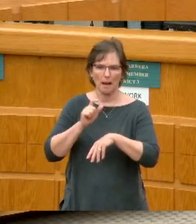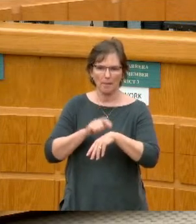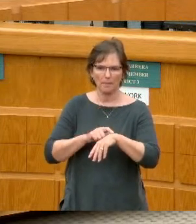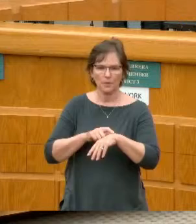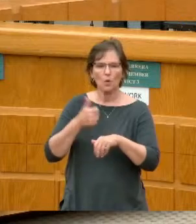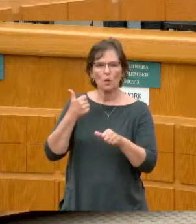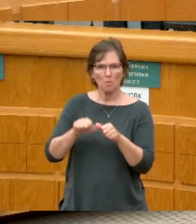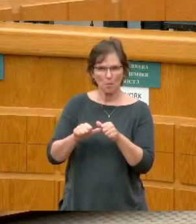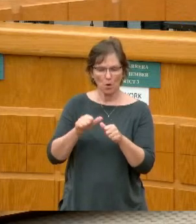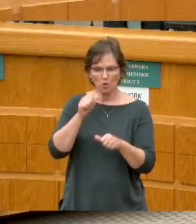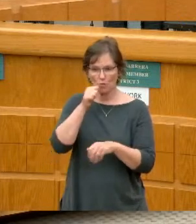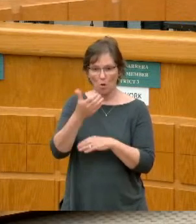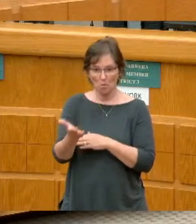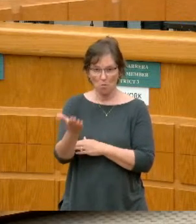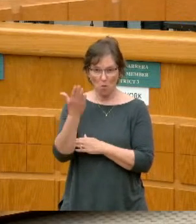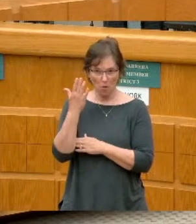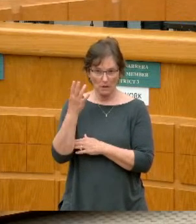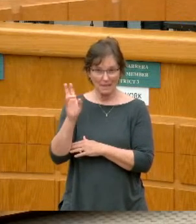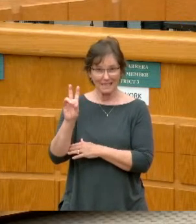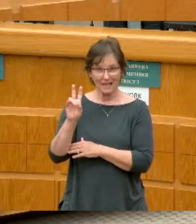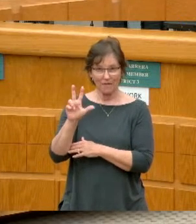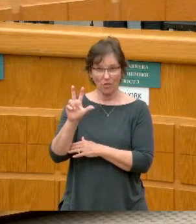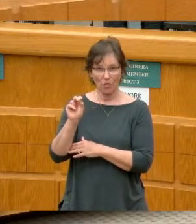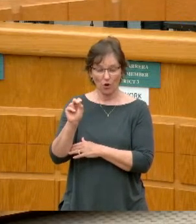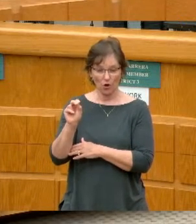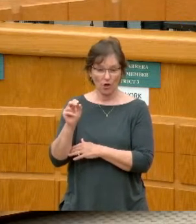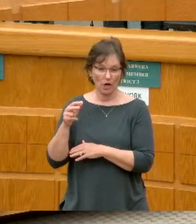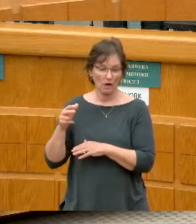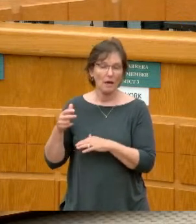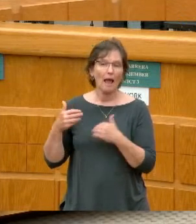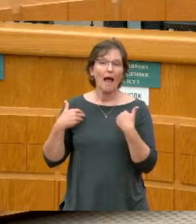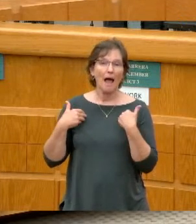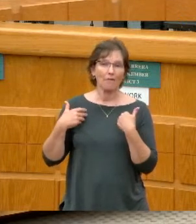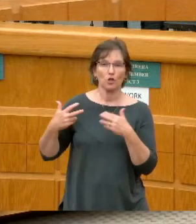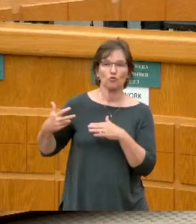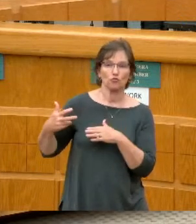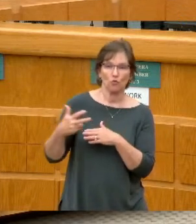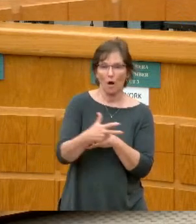are experiencing symptoms, please go on our website at